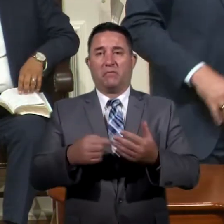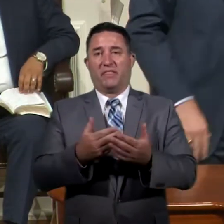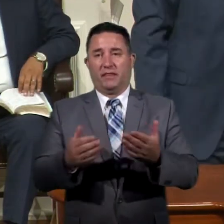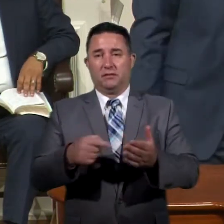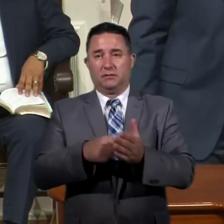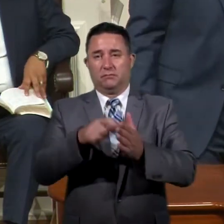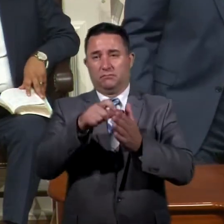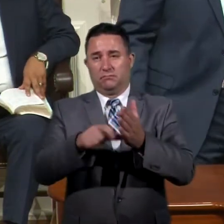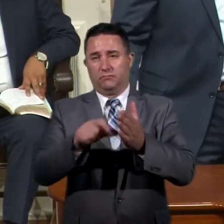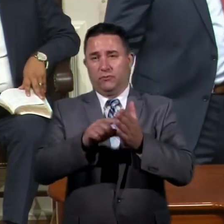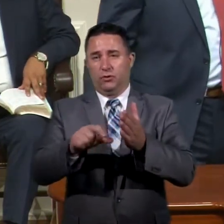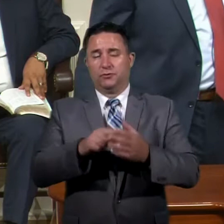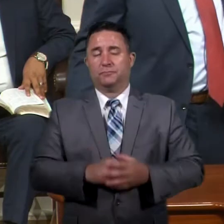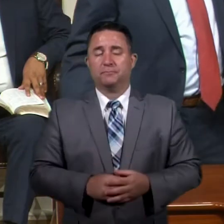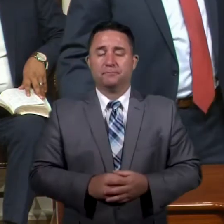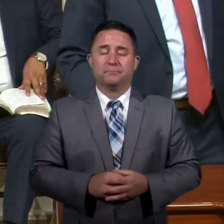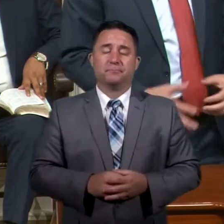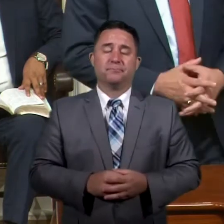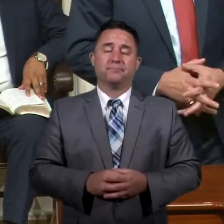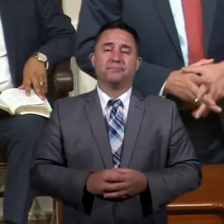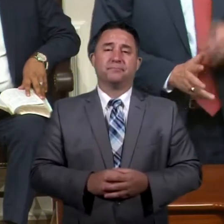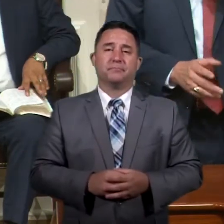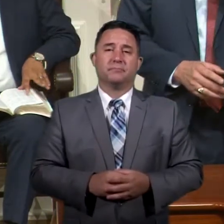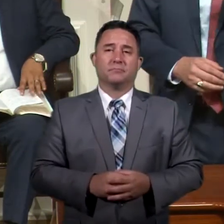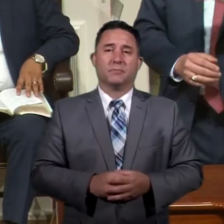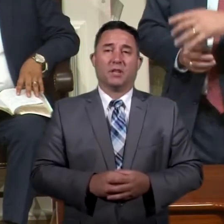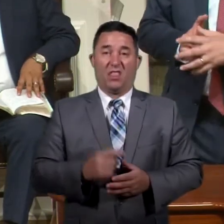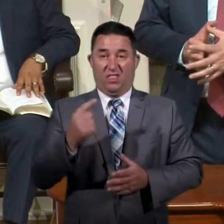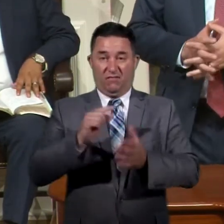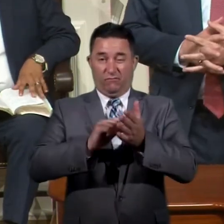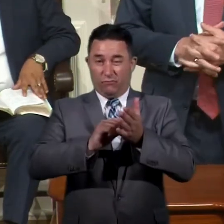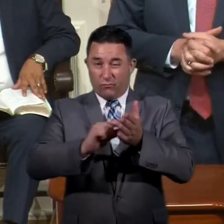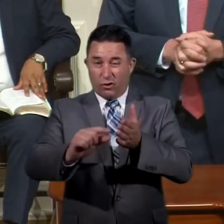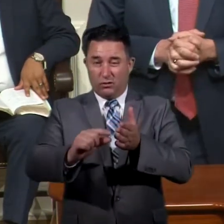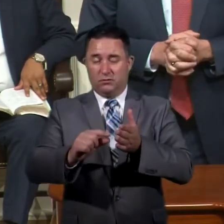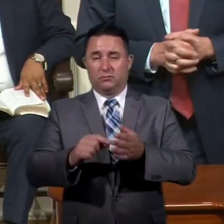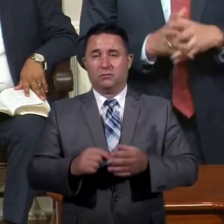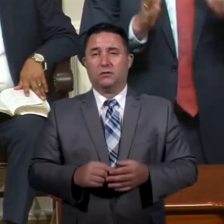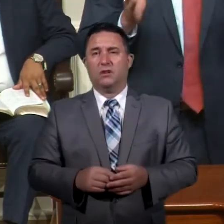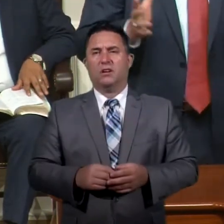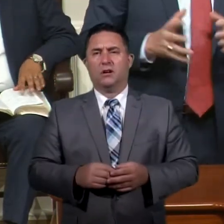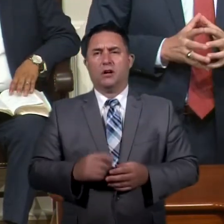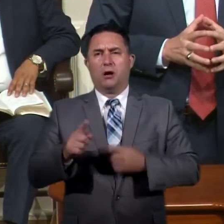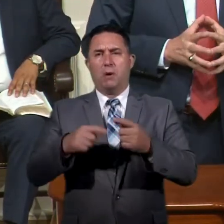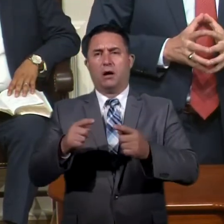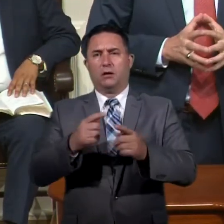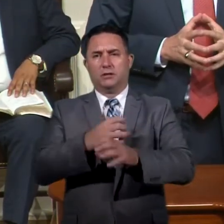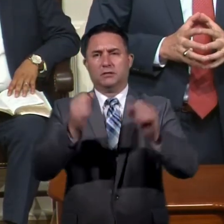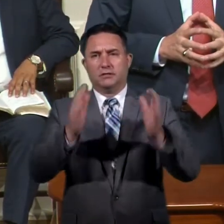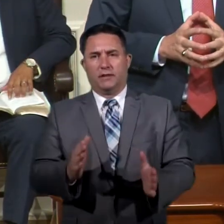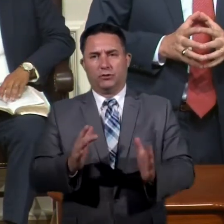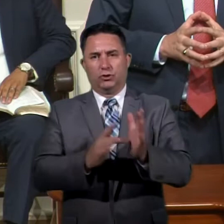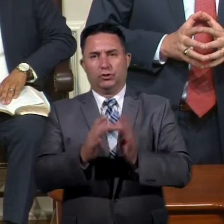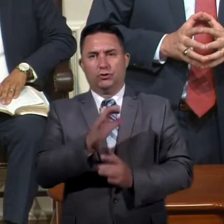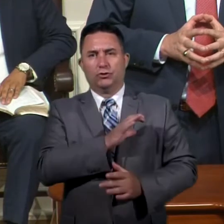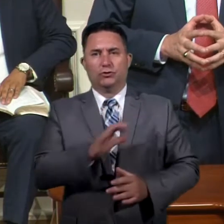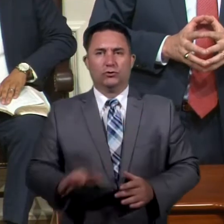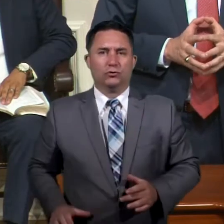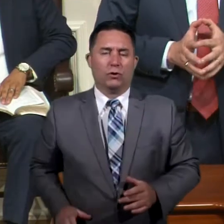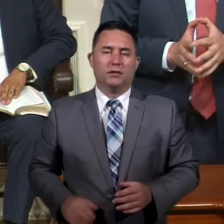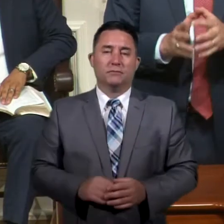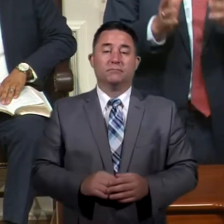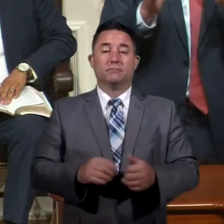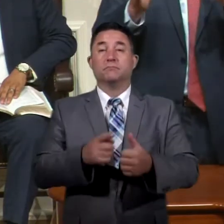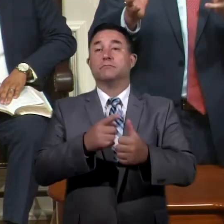this passage of Scripture. Vemos varias cosas en este pasaje de la Biblia. In this one verse. En solo en este versículo. About our Savior, Jesus Christ. Acerca de nuestro Salvador, Señor Jesucristo.